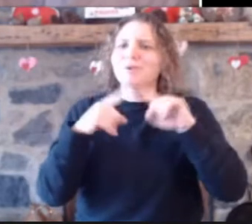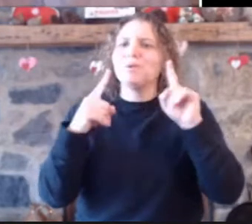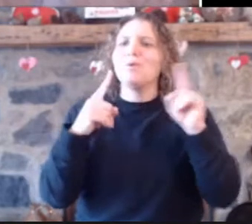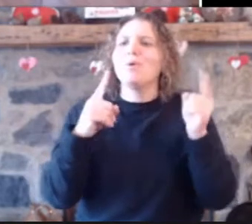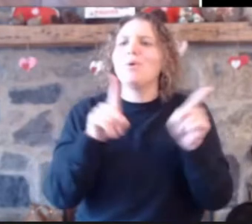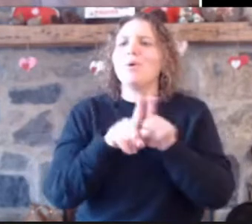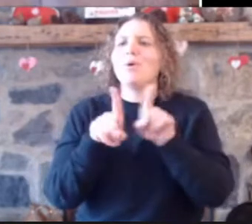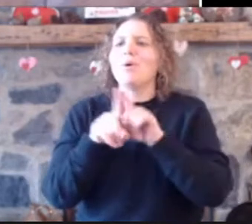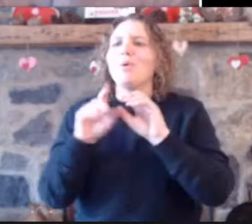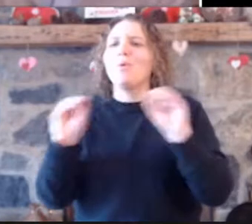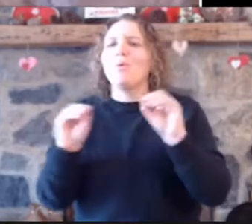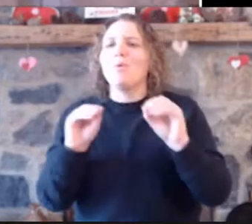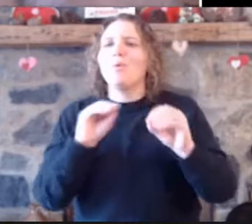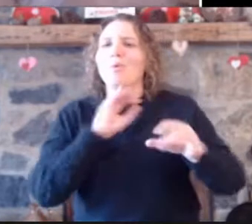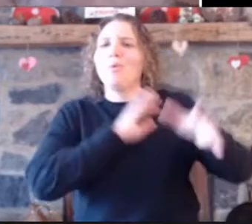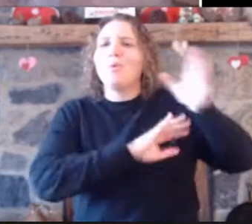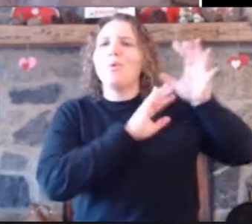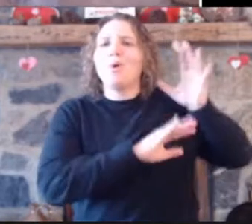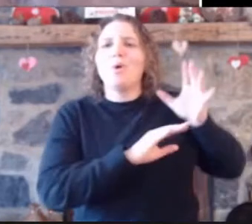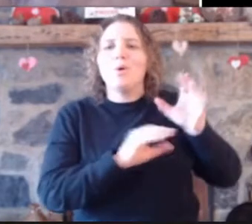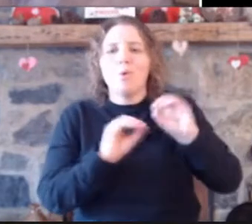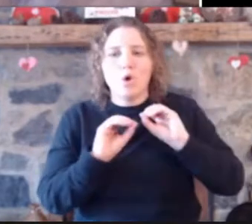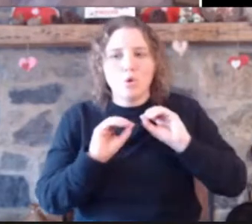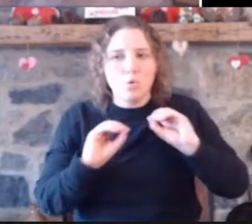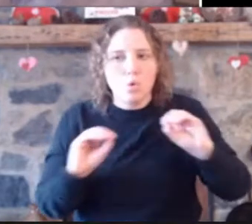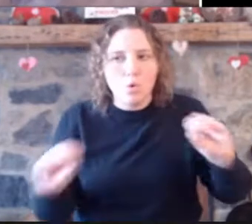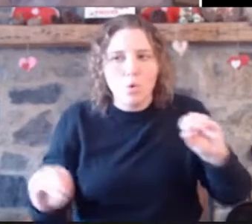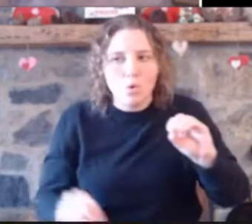no ancestors. Let me repeat, no